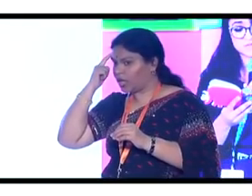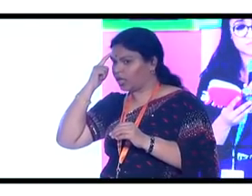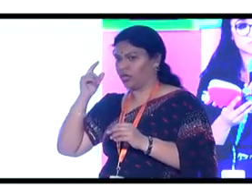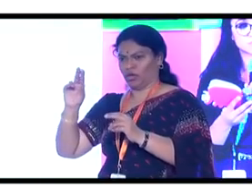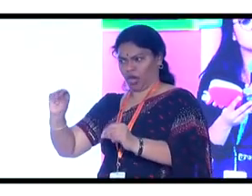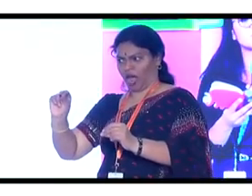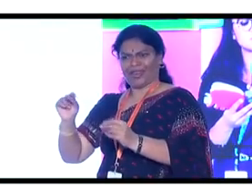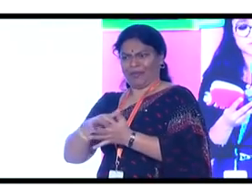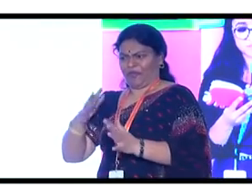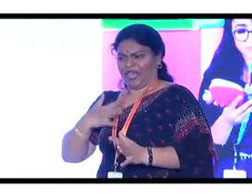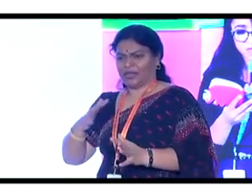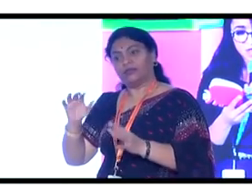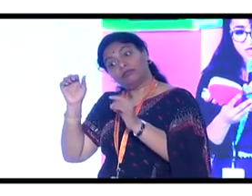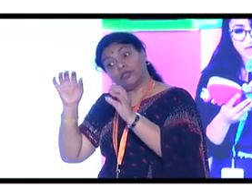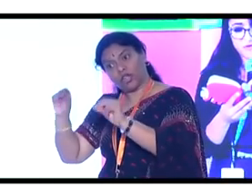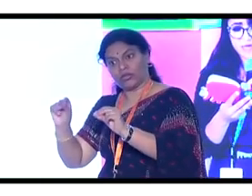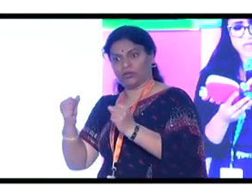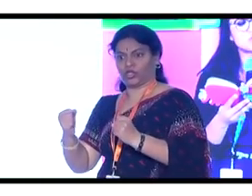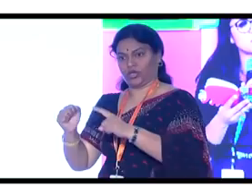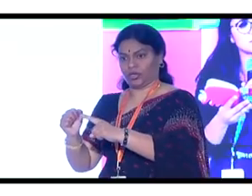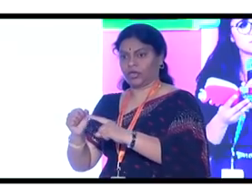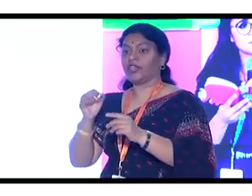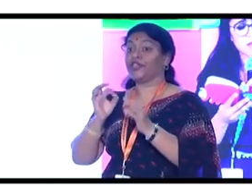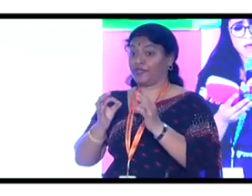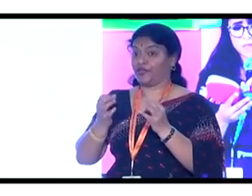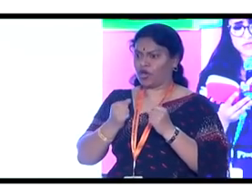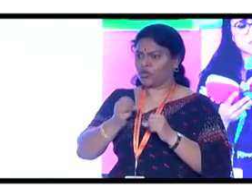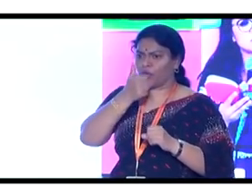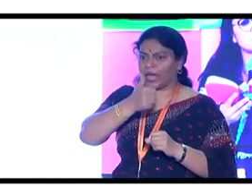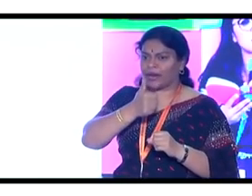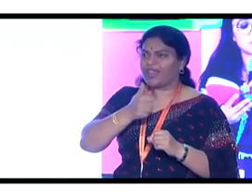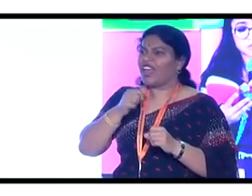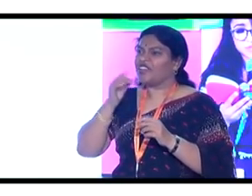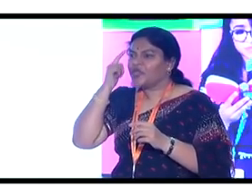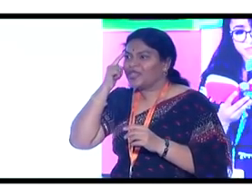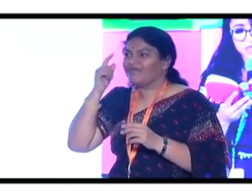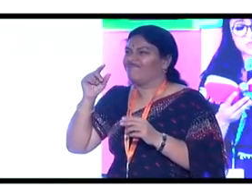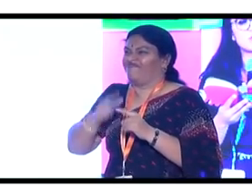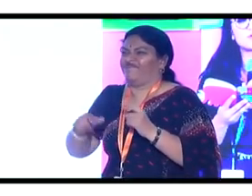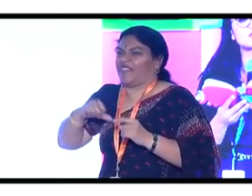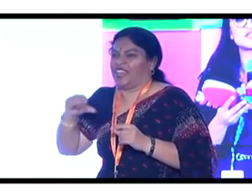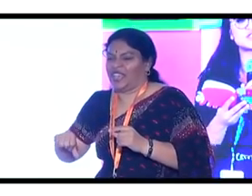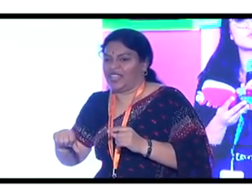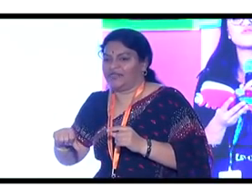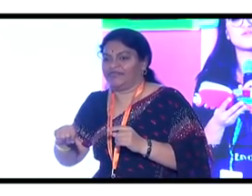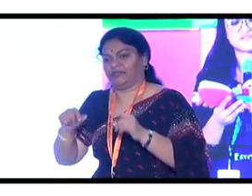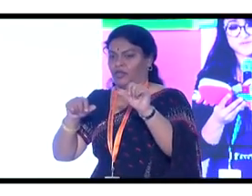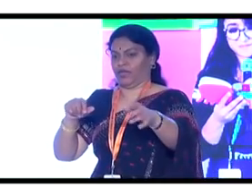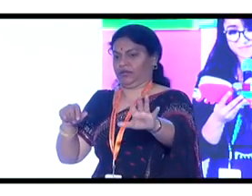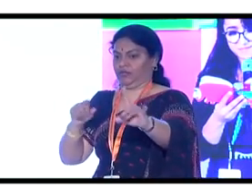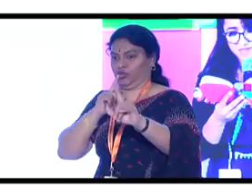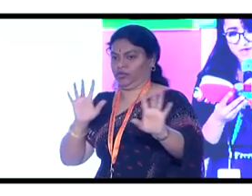not, you don't. If you like to win, but you think you can't, it is almost a cinch you